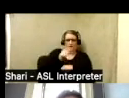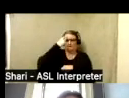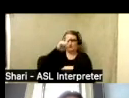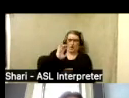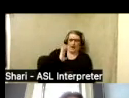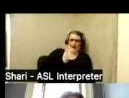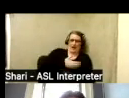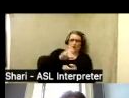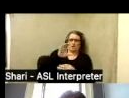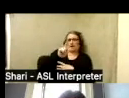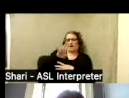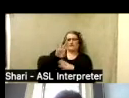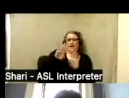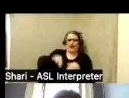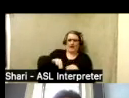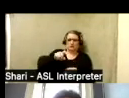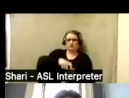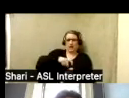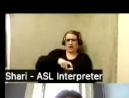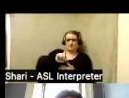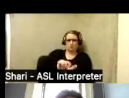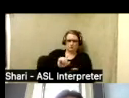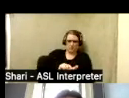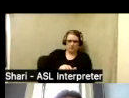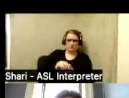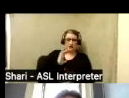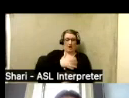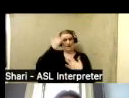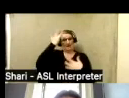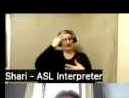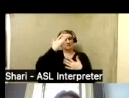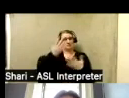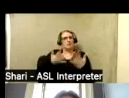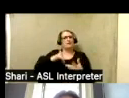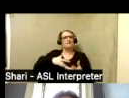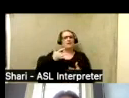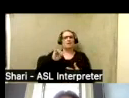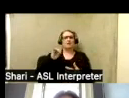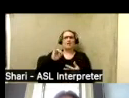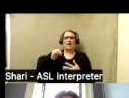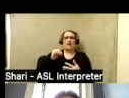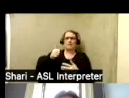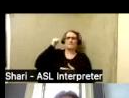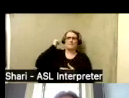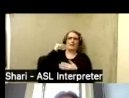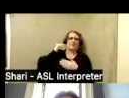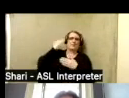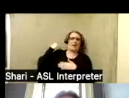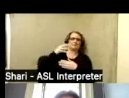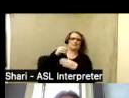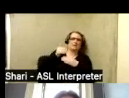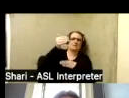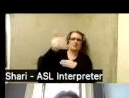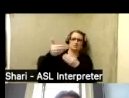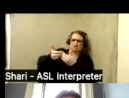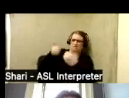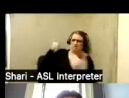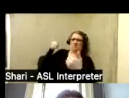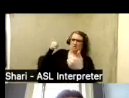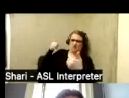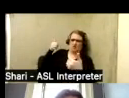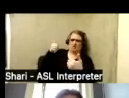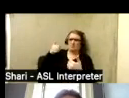paper. I wrote, "In illness, we may feel cut off from past and future with only an open, meaningless now. We